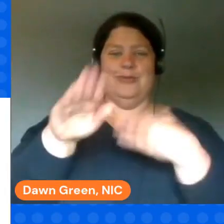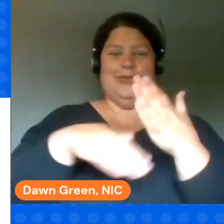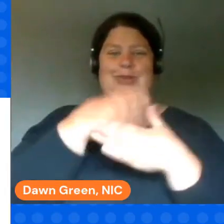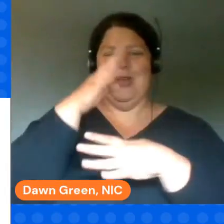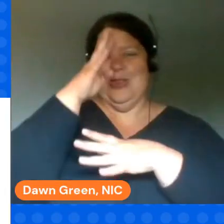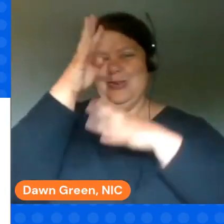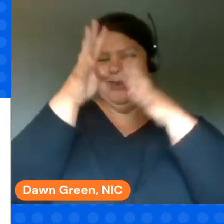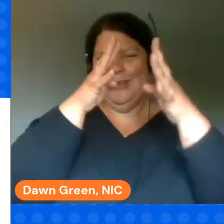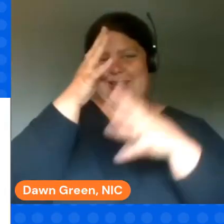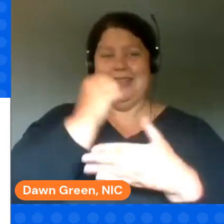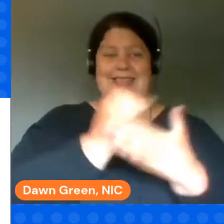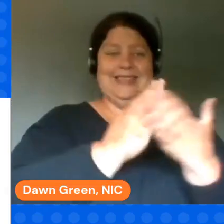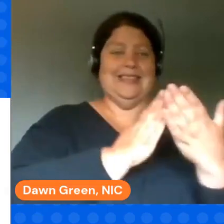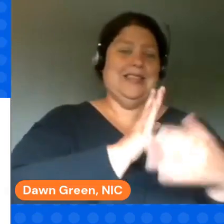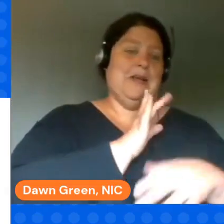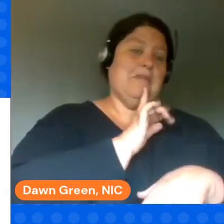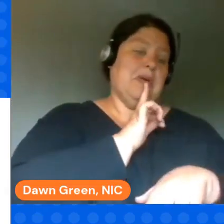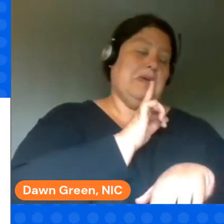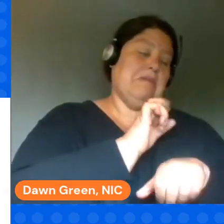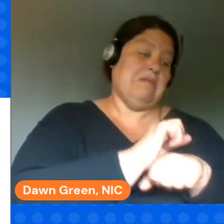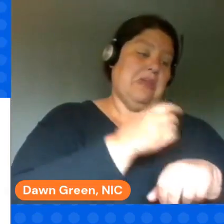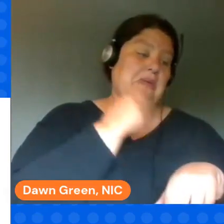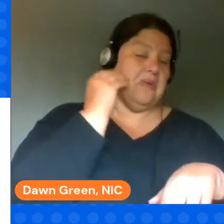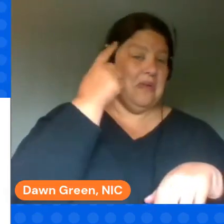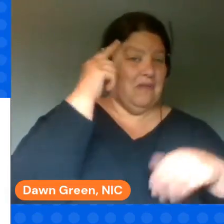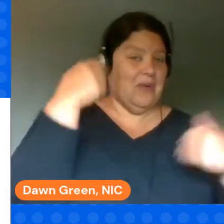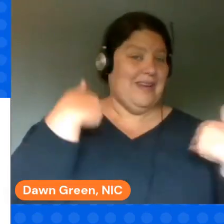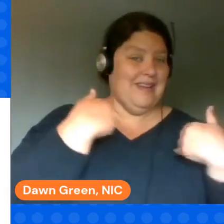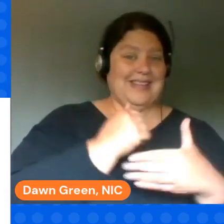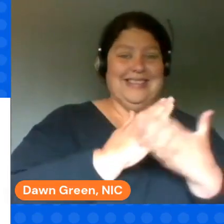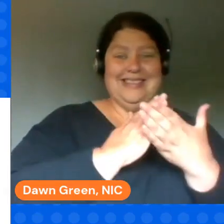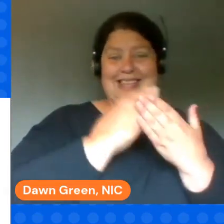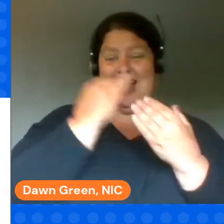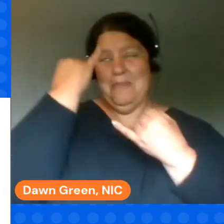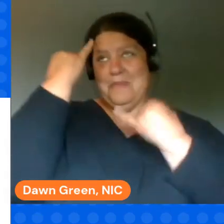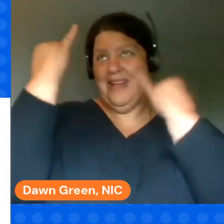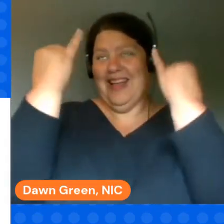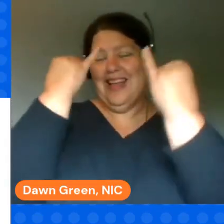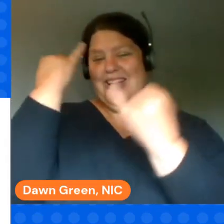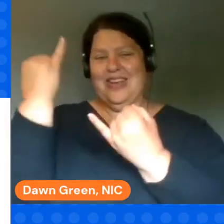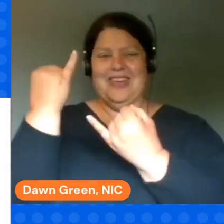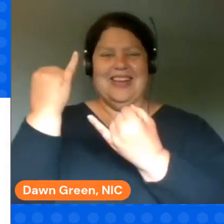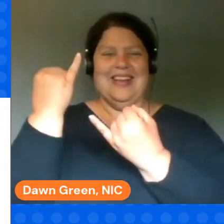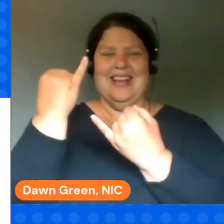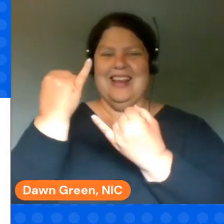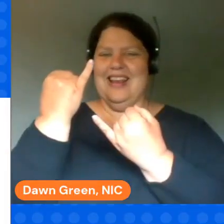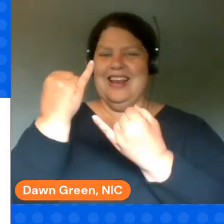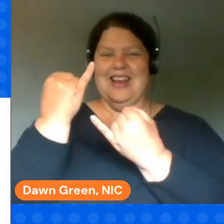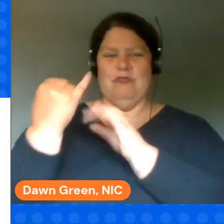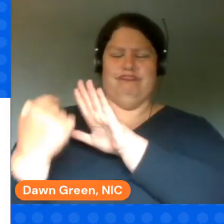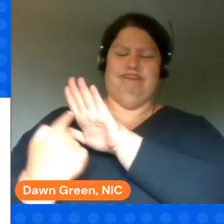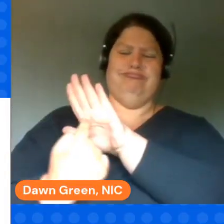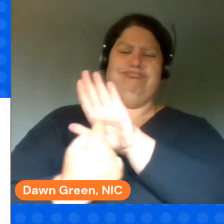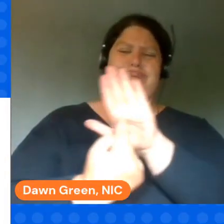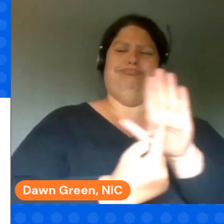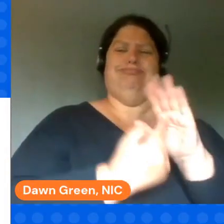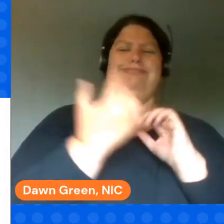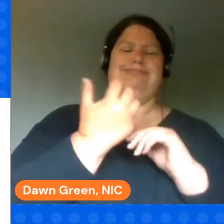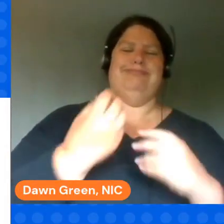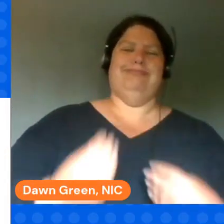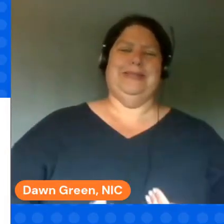some realistic homes for animals, some imaginary, and it was just a whole big exhibit, which was really